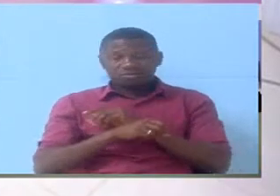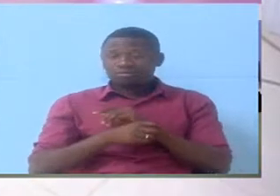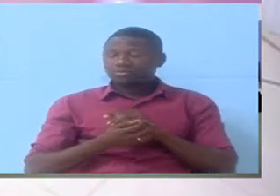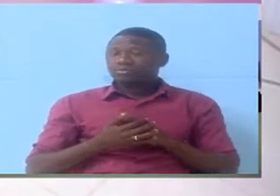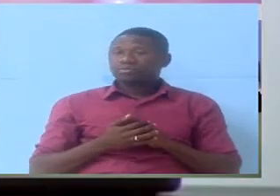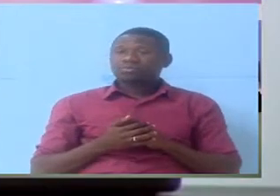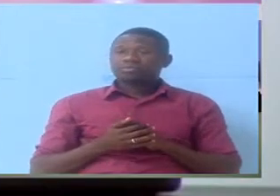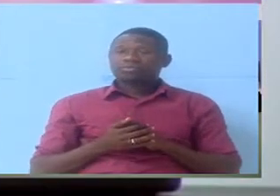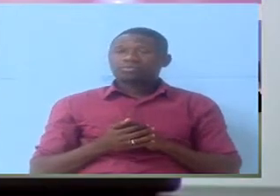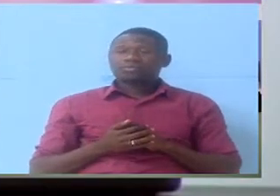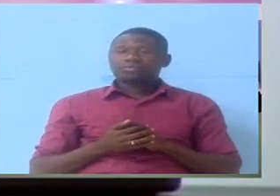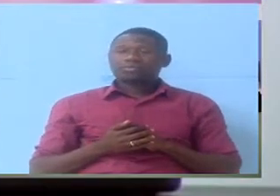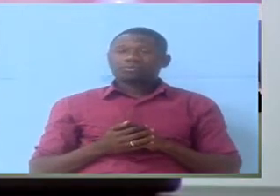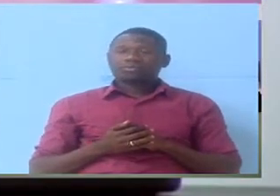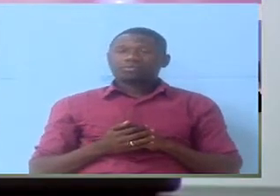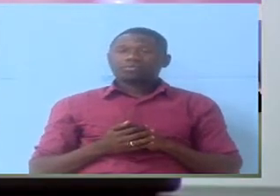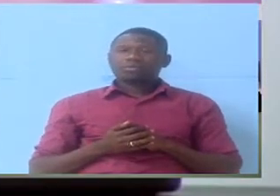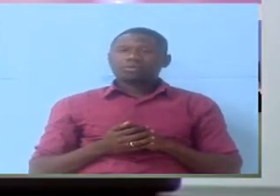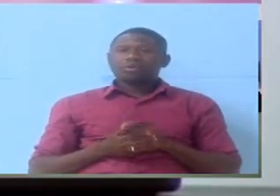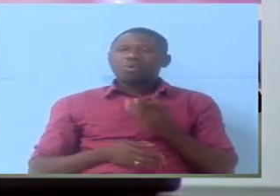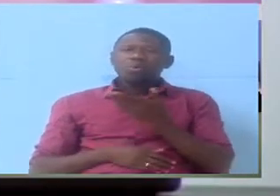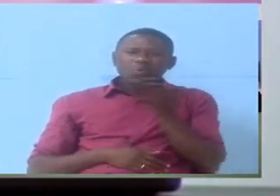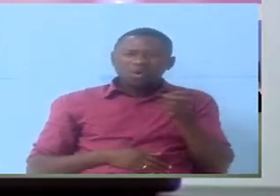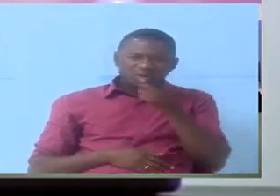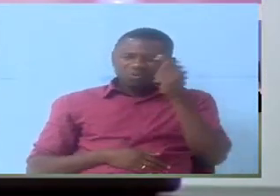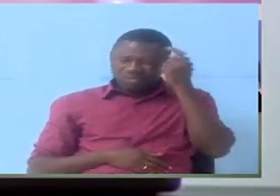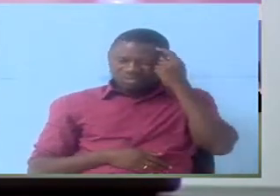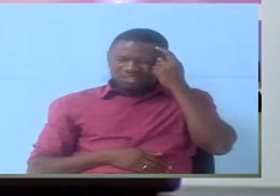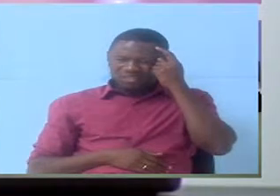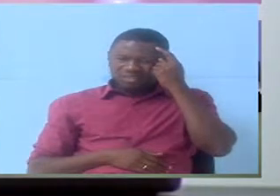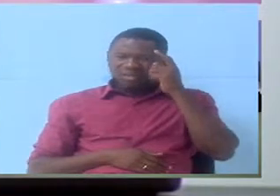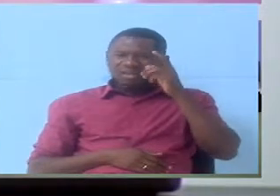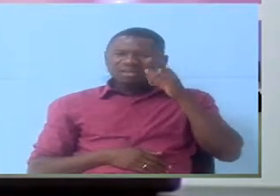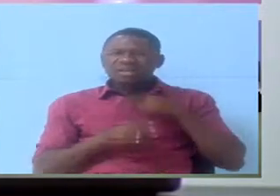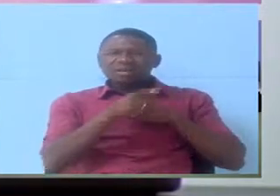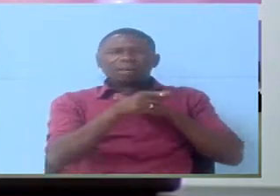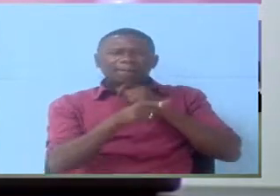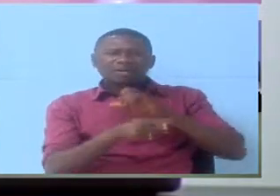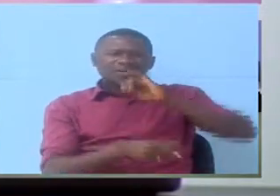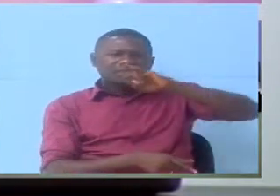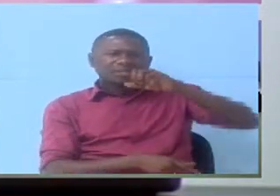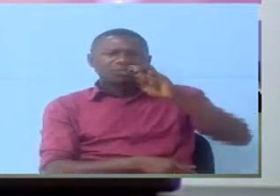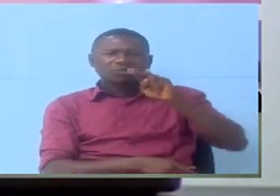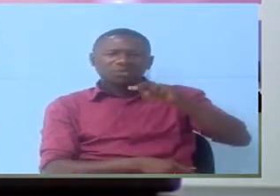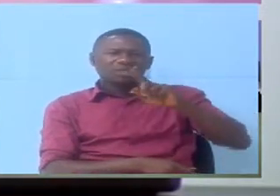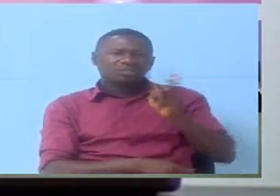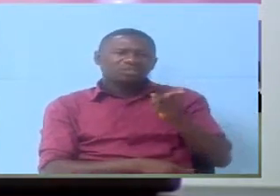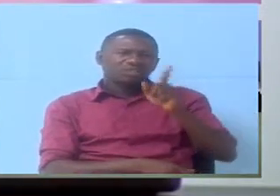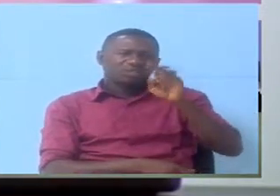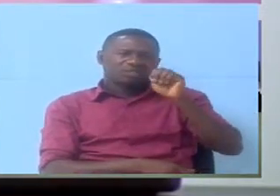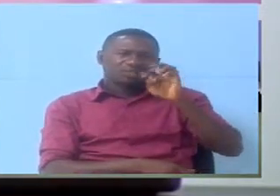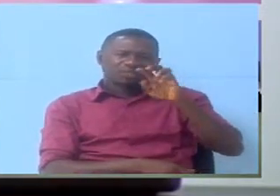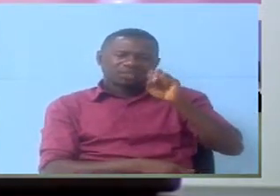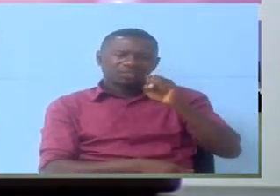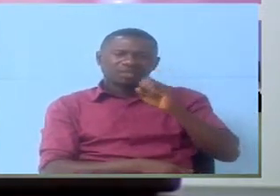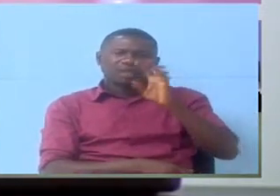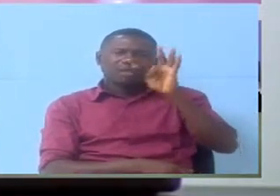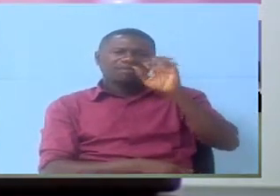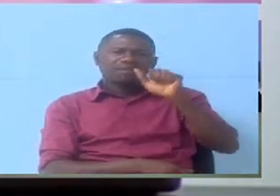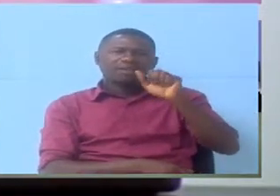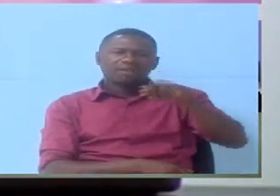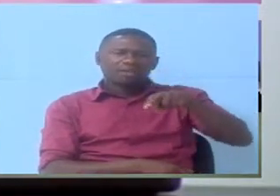think that Kausunyab Fan Sunyabali was detailed to kill you? Not na ibafula kansunyabale prat